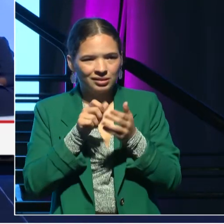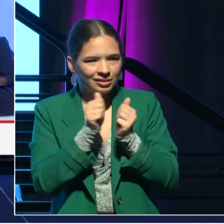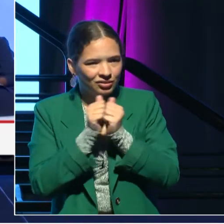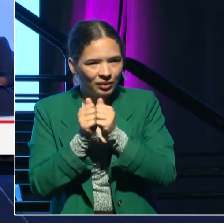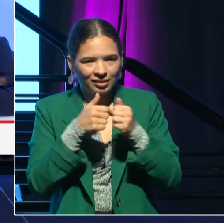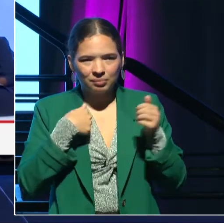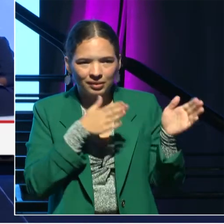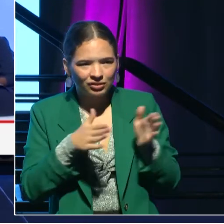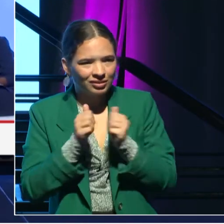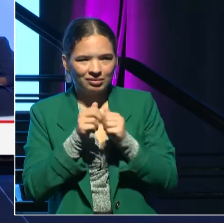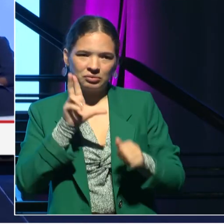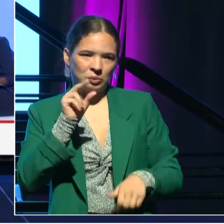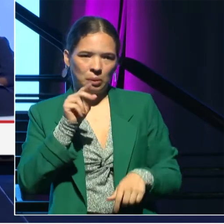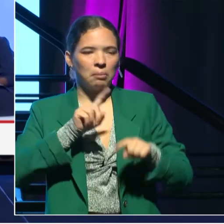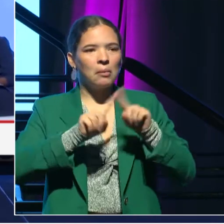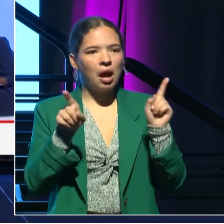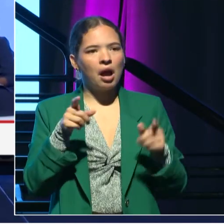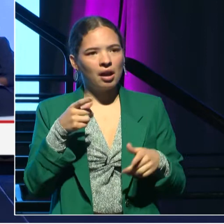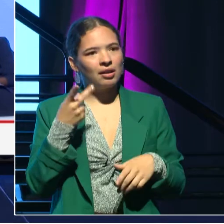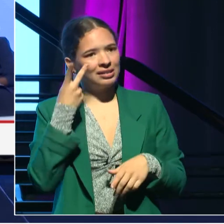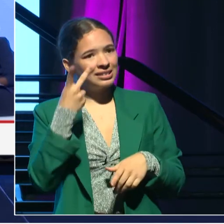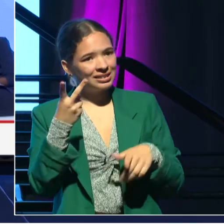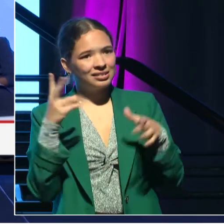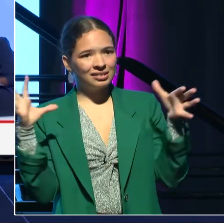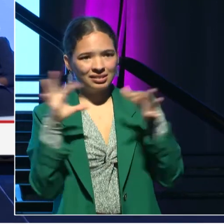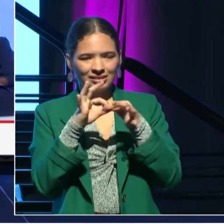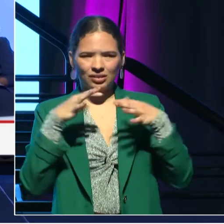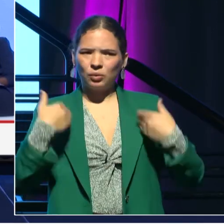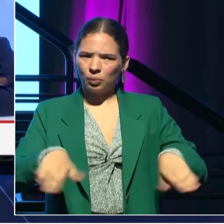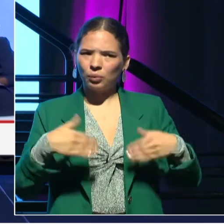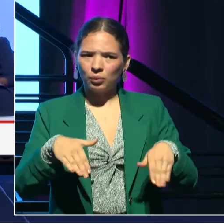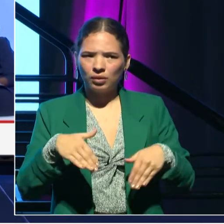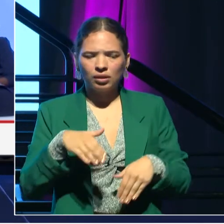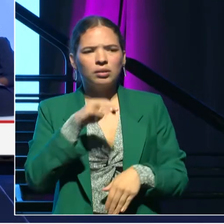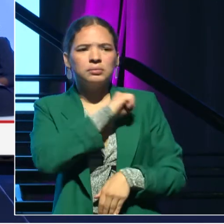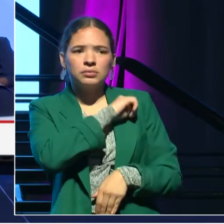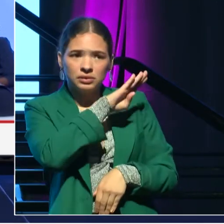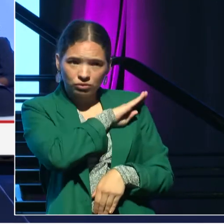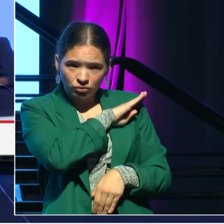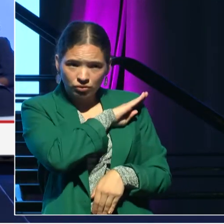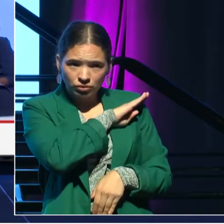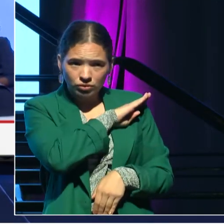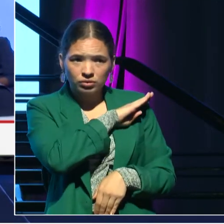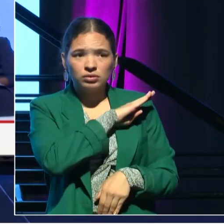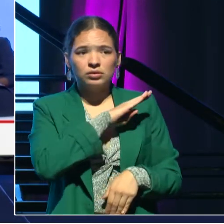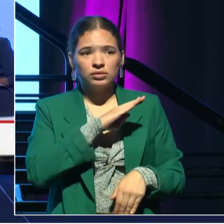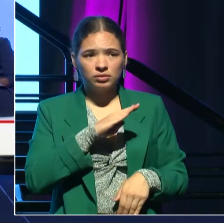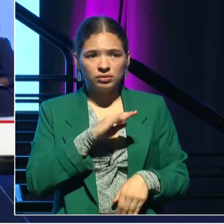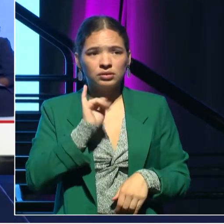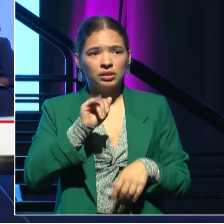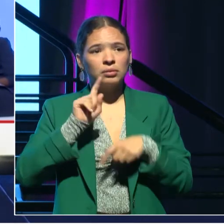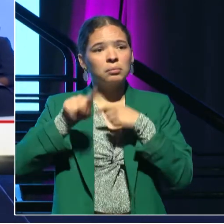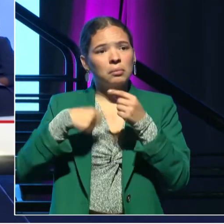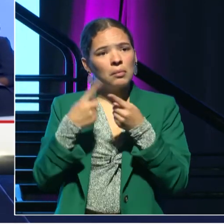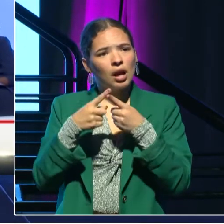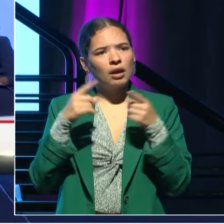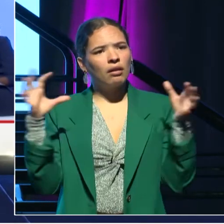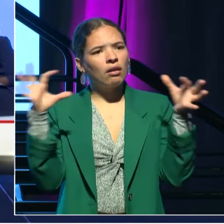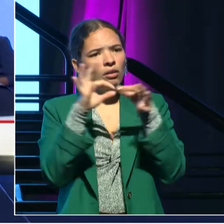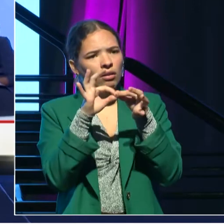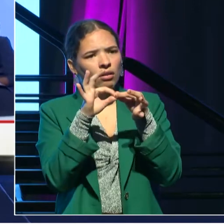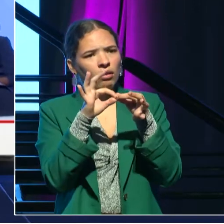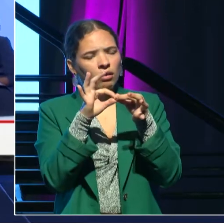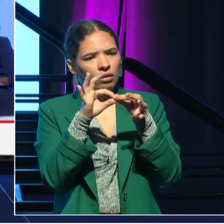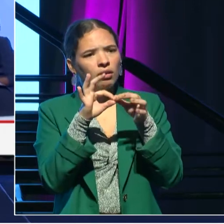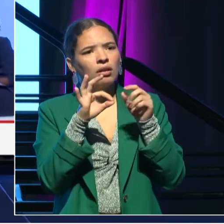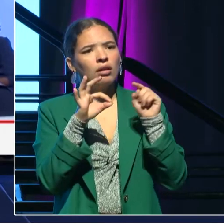And Mayor, I want to come back to you because one of the things that you have focused on is the importance of connecting the dots with respect to your entire administration. You